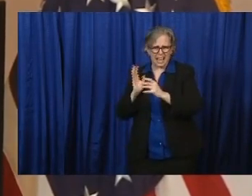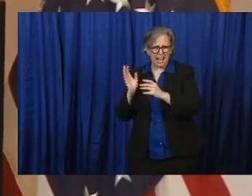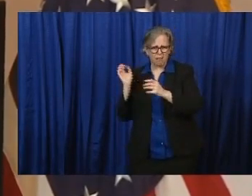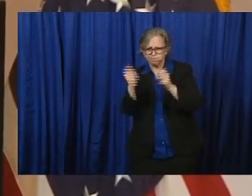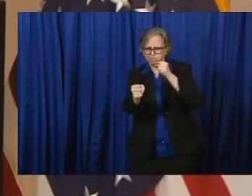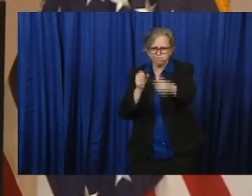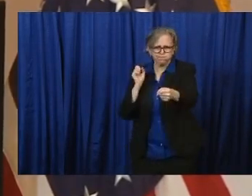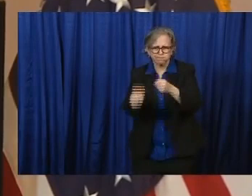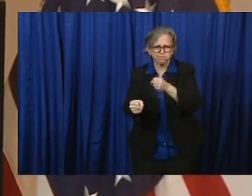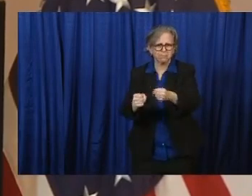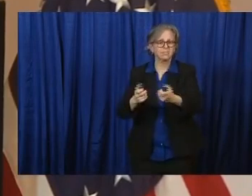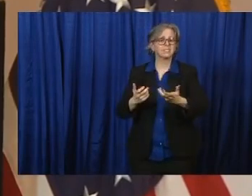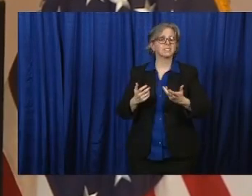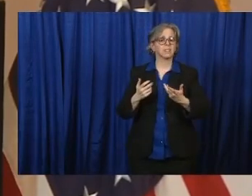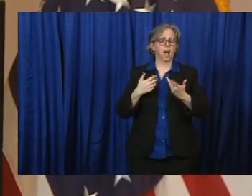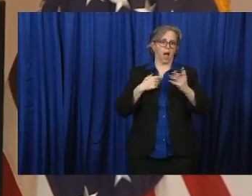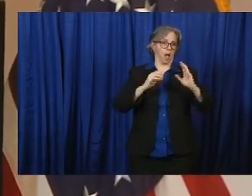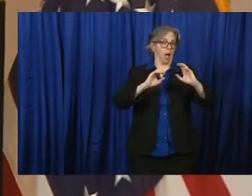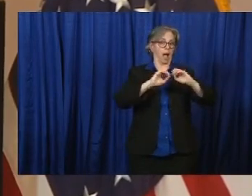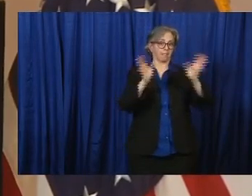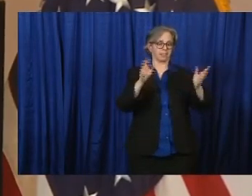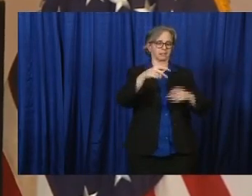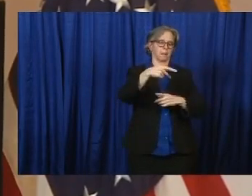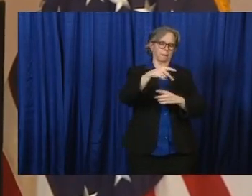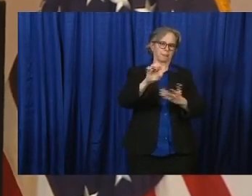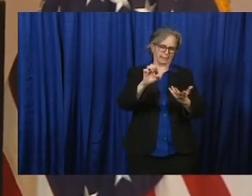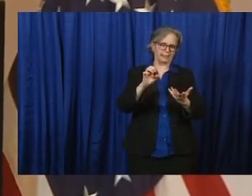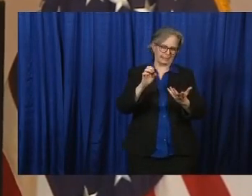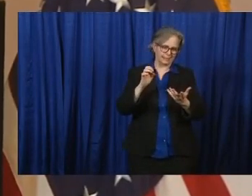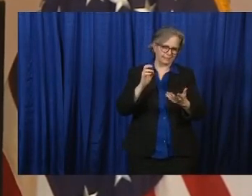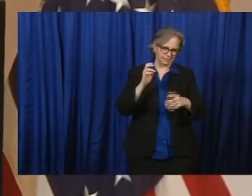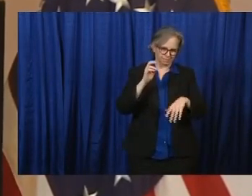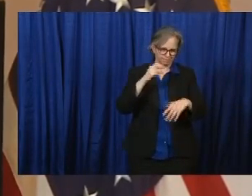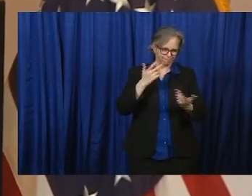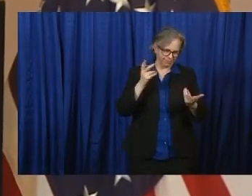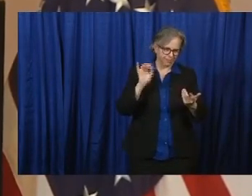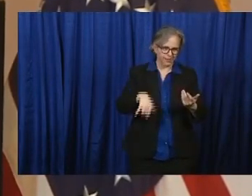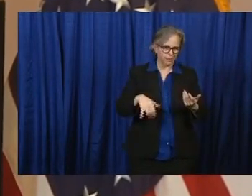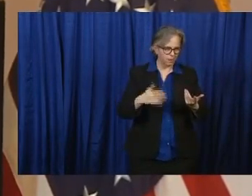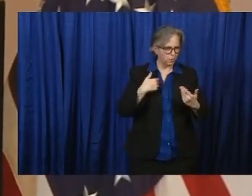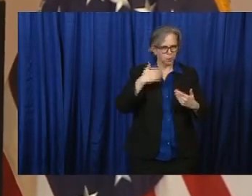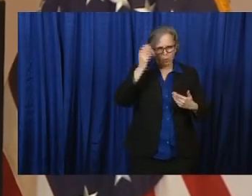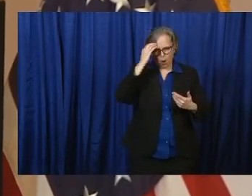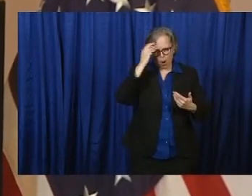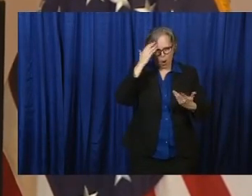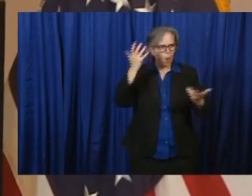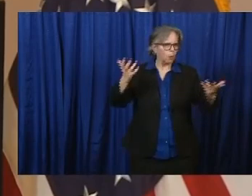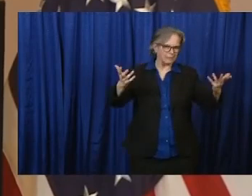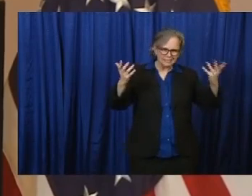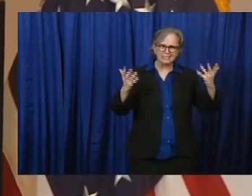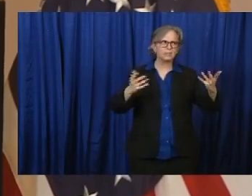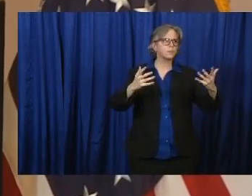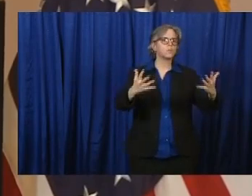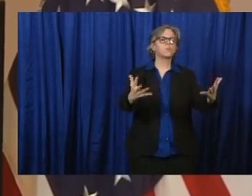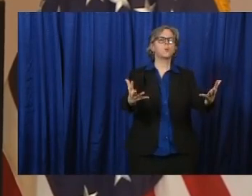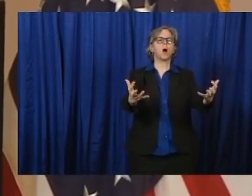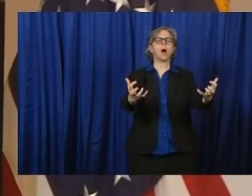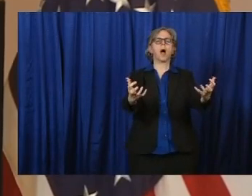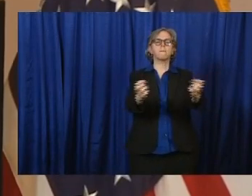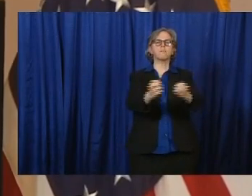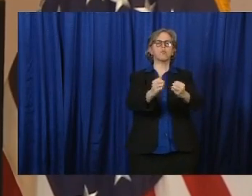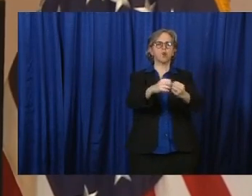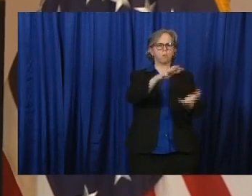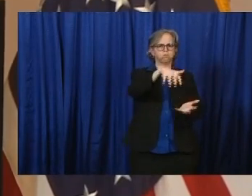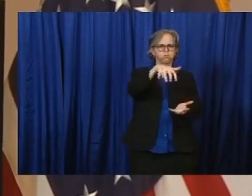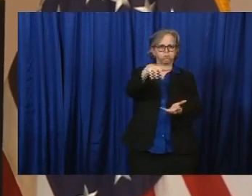to surge PPE because that is such in-demand item right now. Now, Governor DeWine has directed that